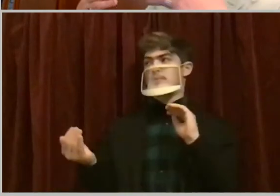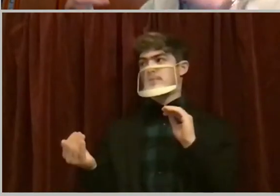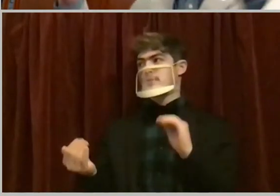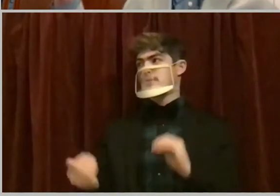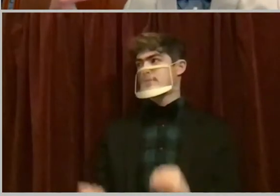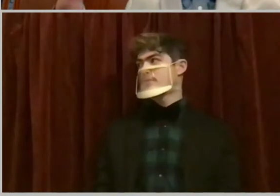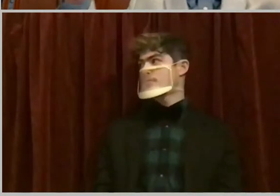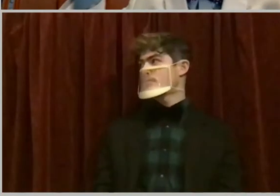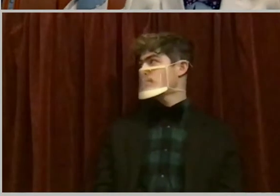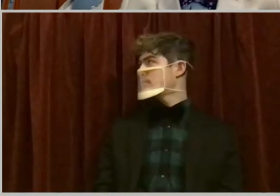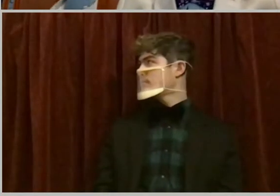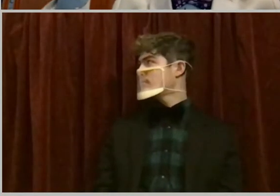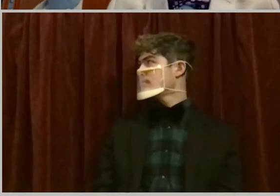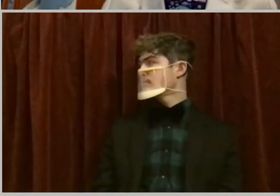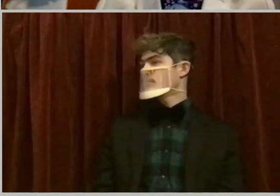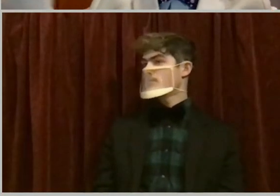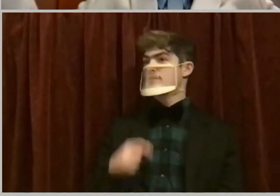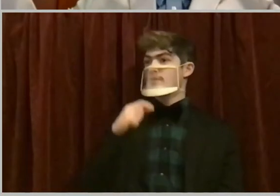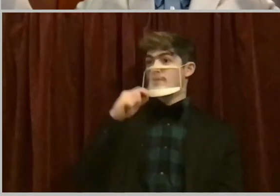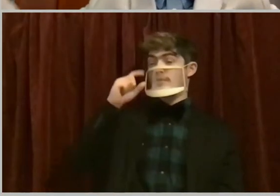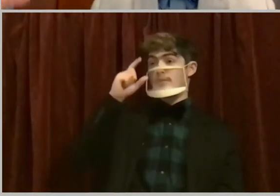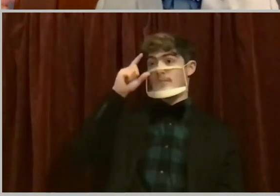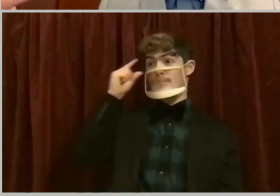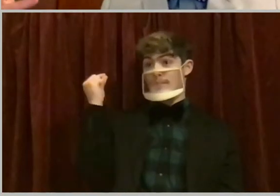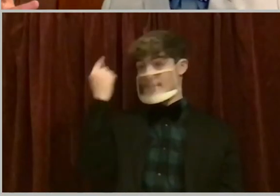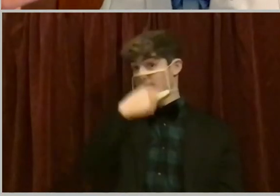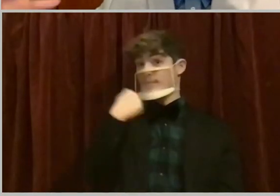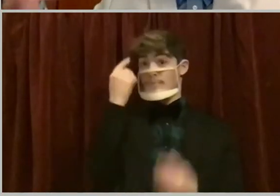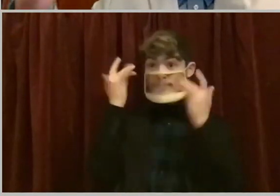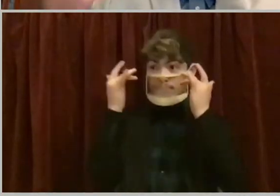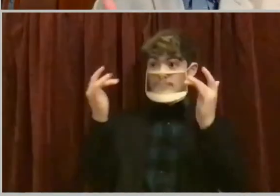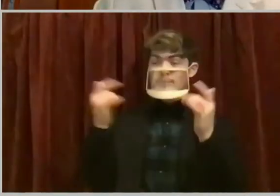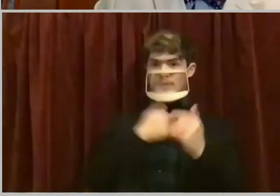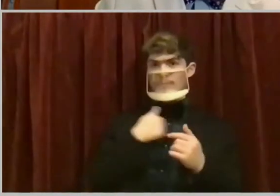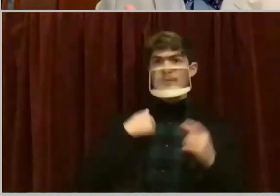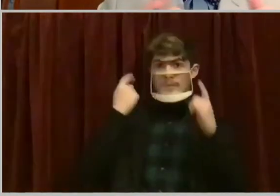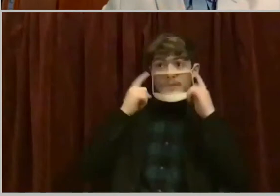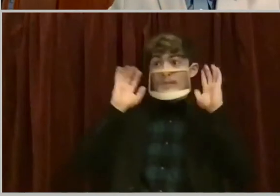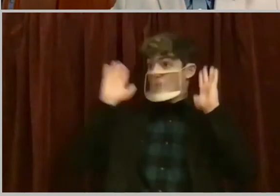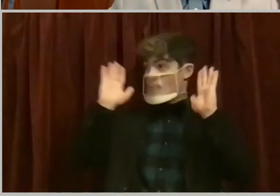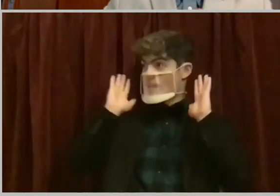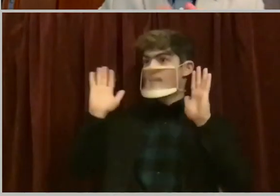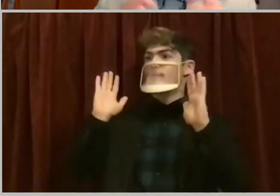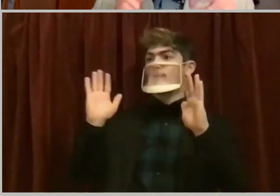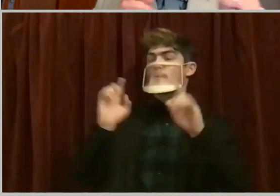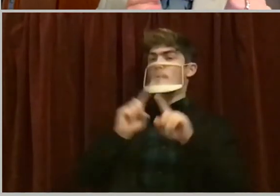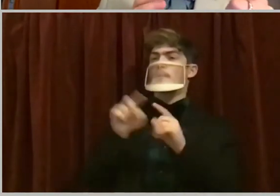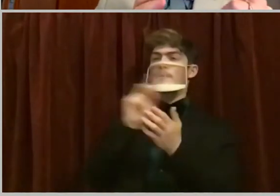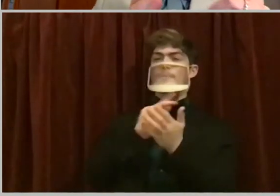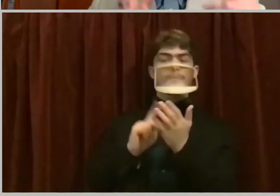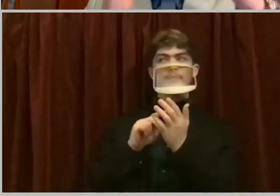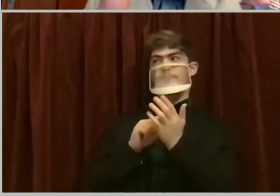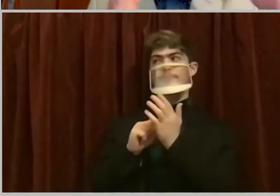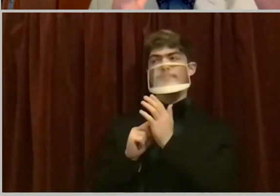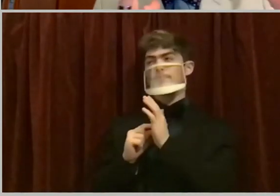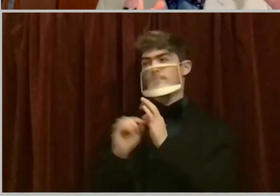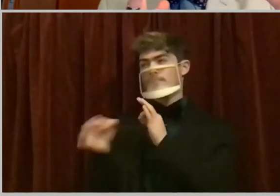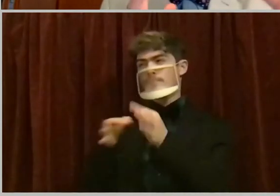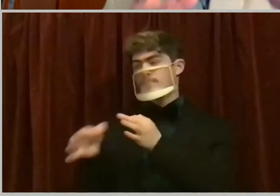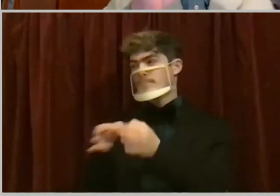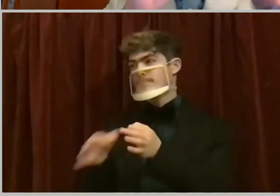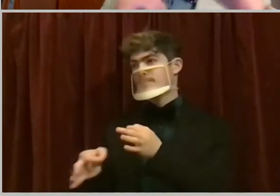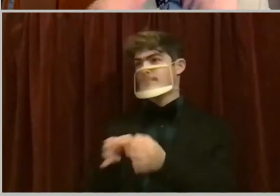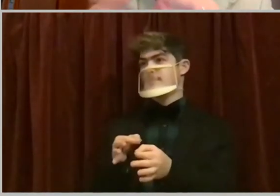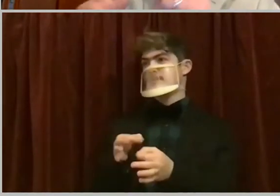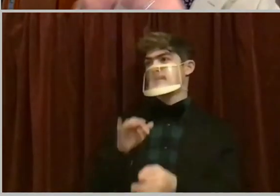would be an amazing sign of a radiant face. But Paul gives us a perspective. He says, look, what they were looking